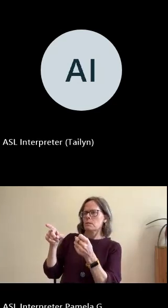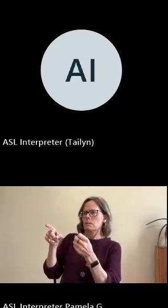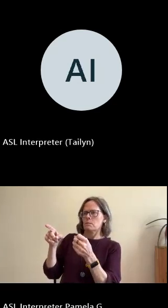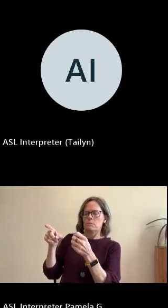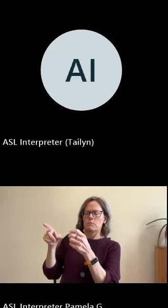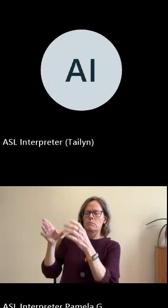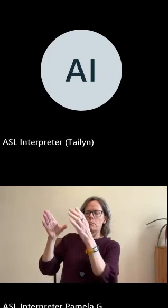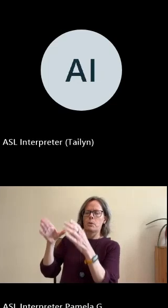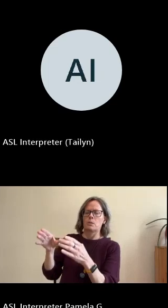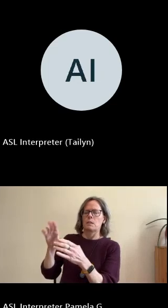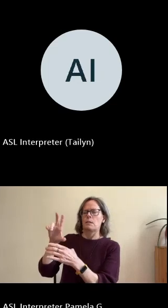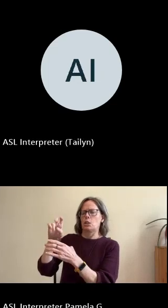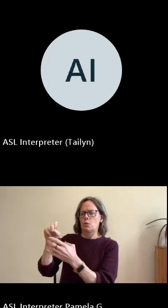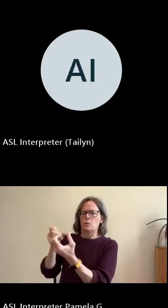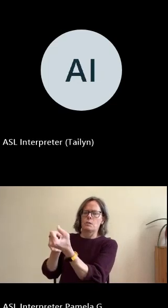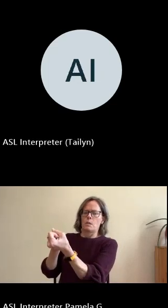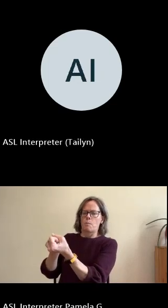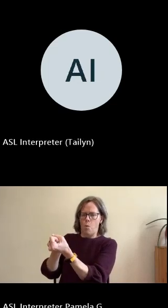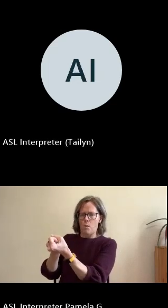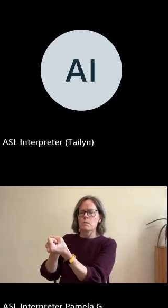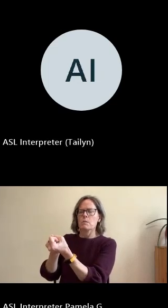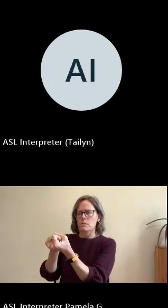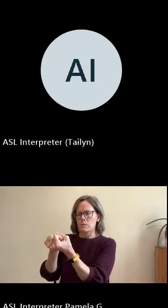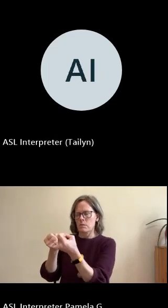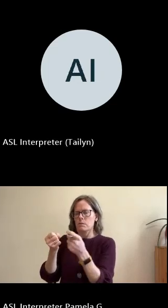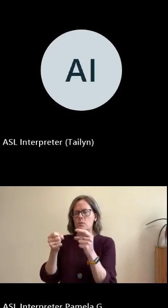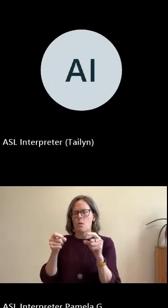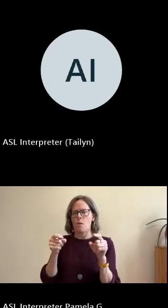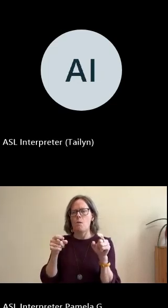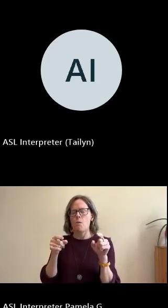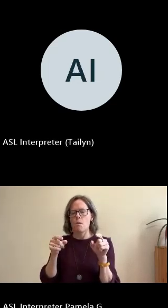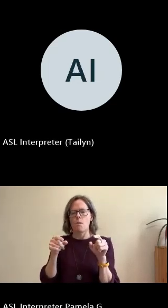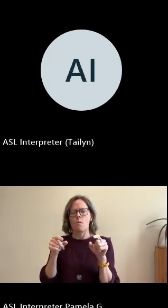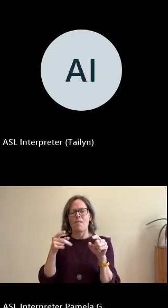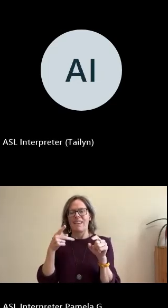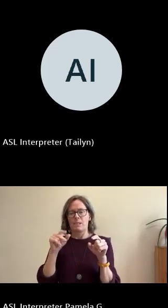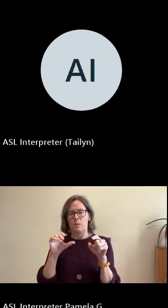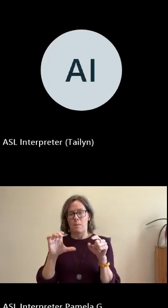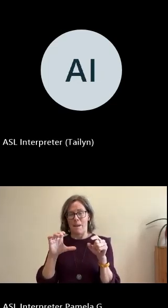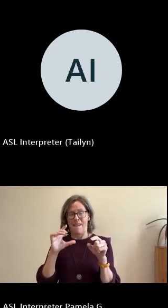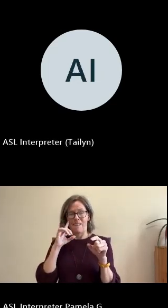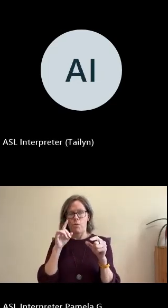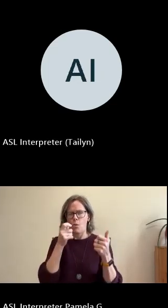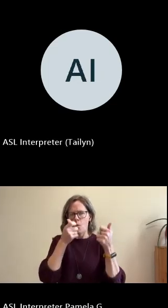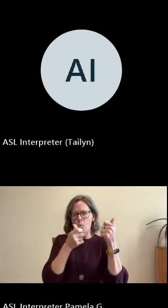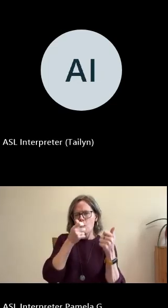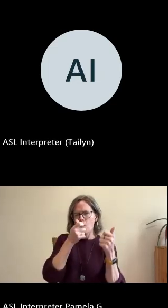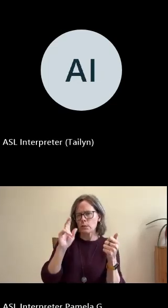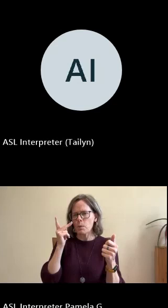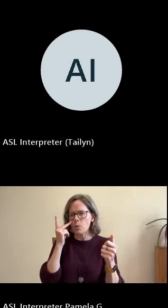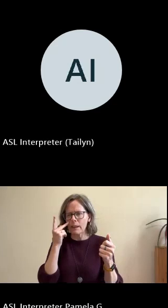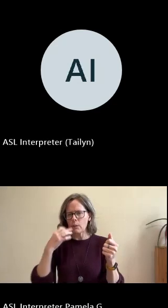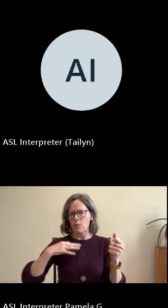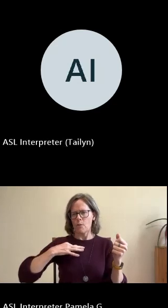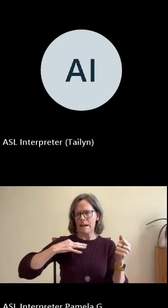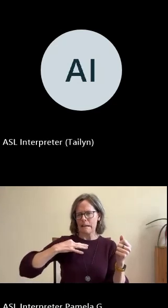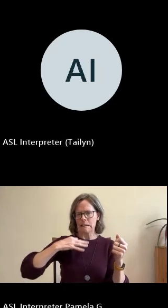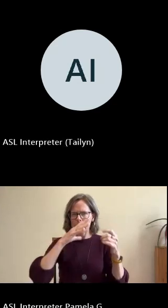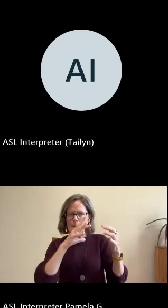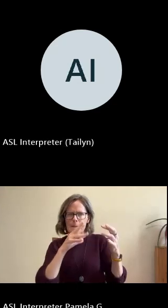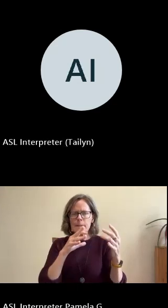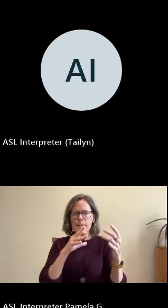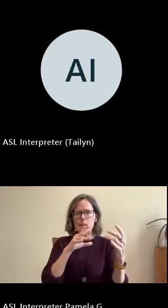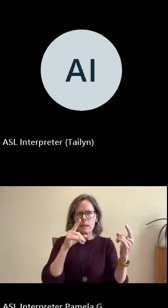is for, is to decide which political candidate aligns with the values and the priorities of